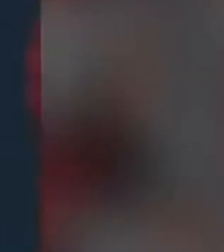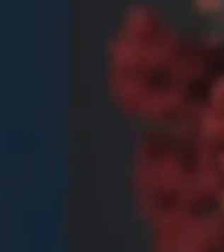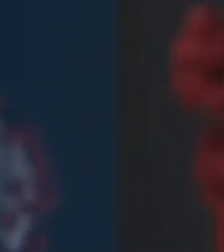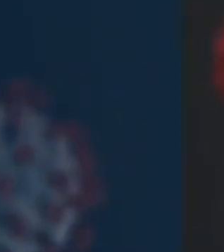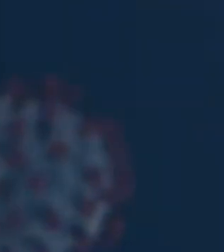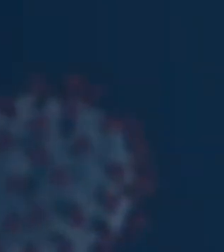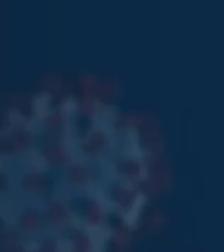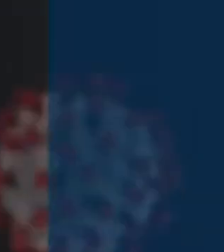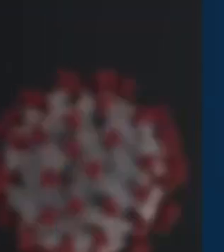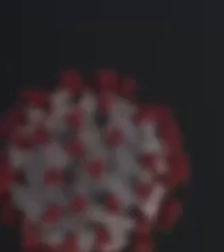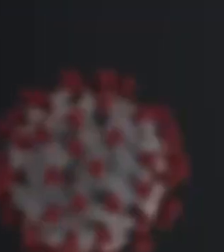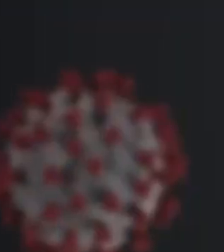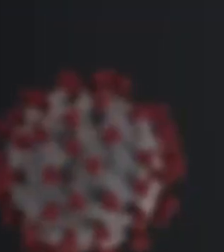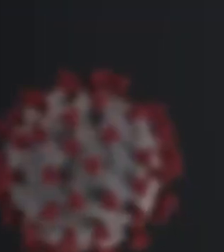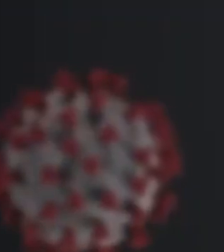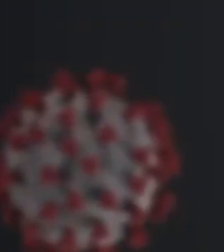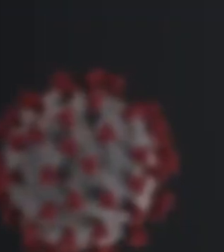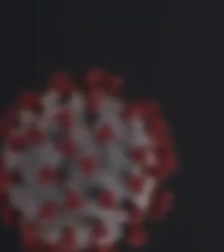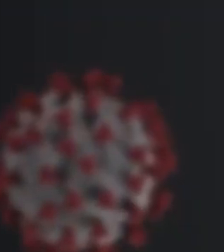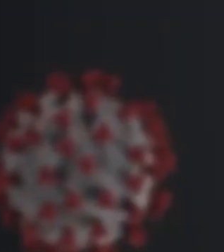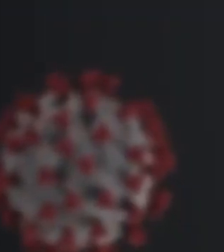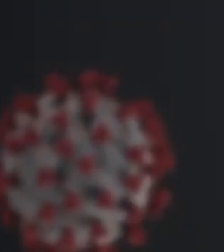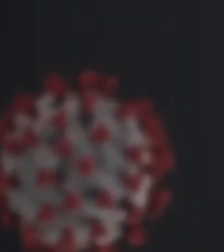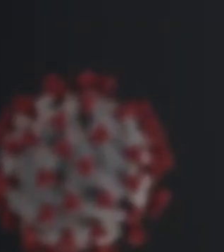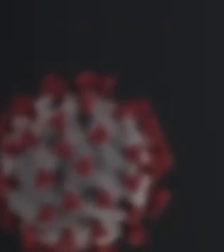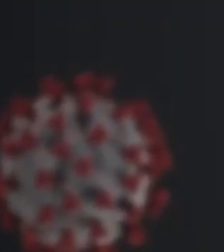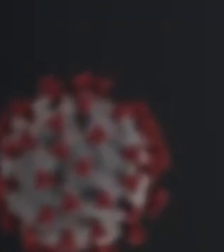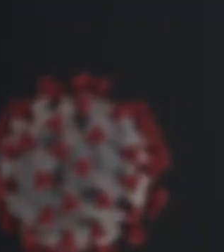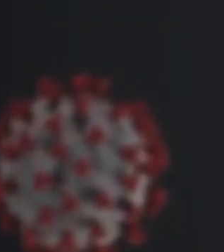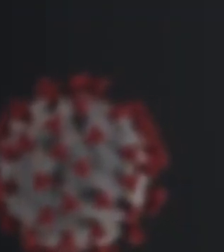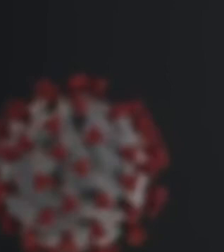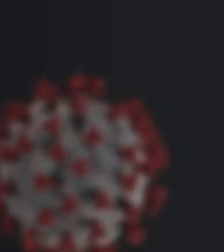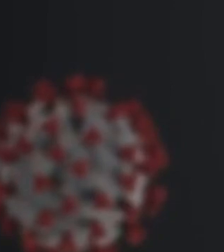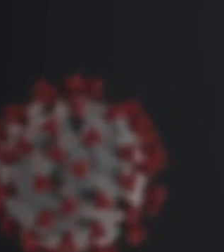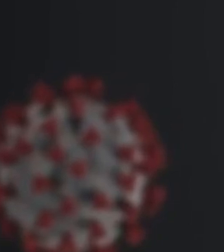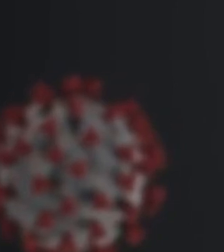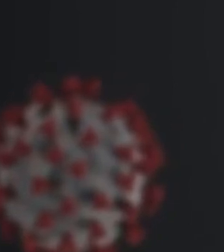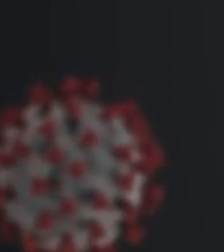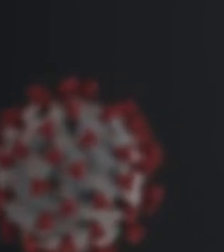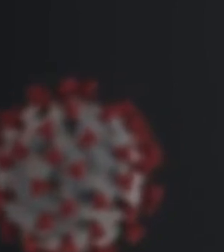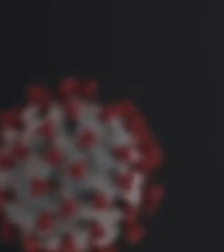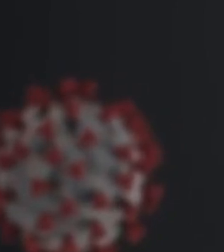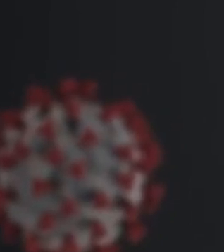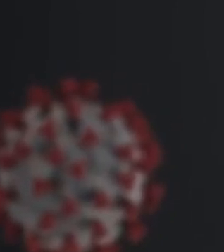entire property. And so it's been all KU since 2017. Well, I hear music and stuff.